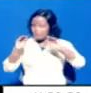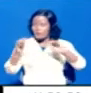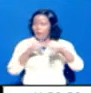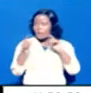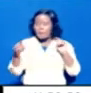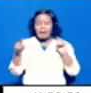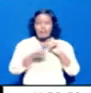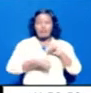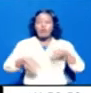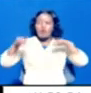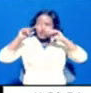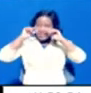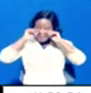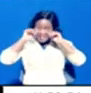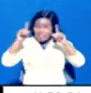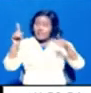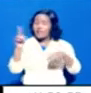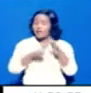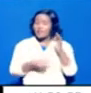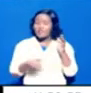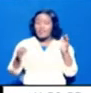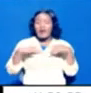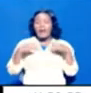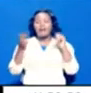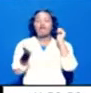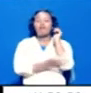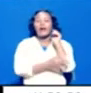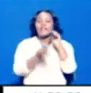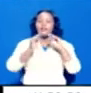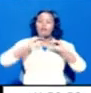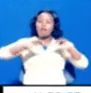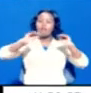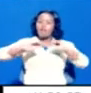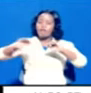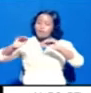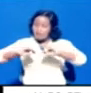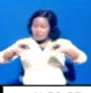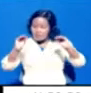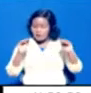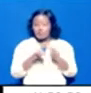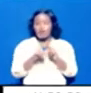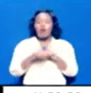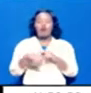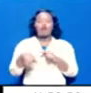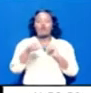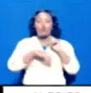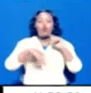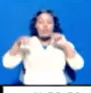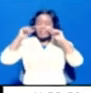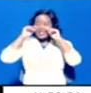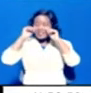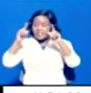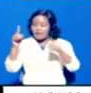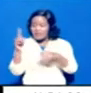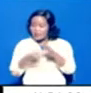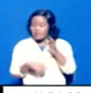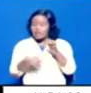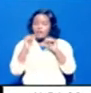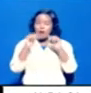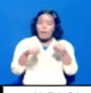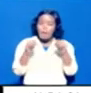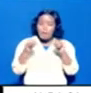discovered that there is also bad teaching. Eventually we discovered that it is possible to go to class,